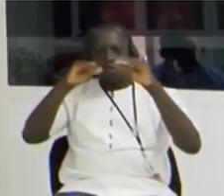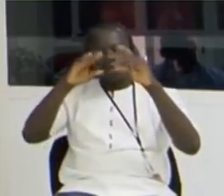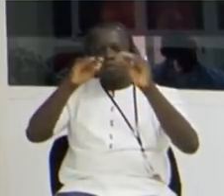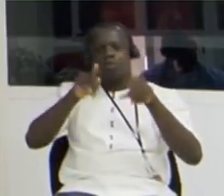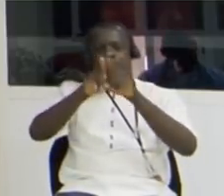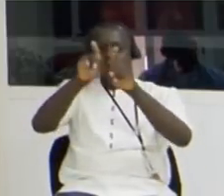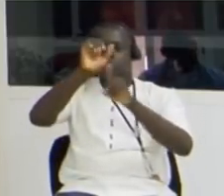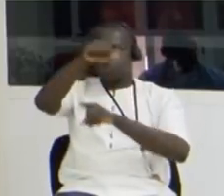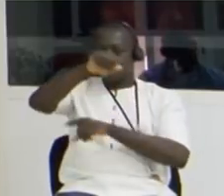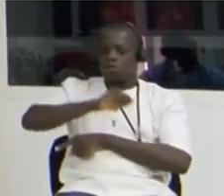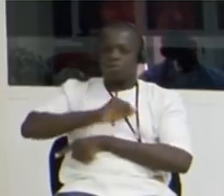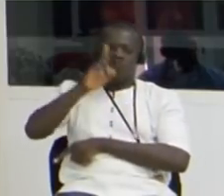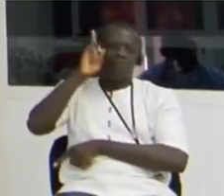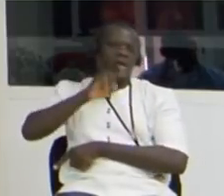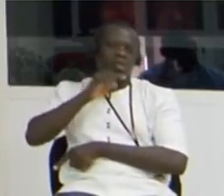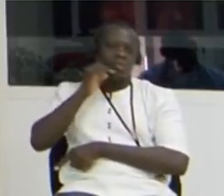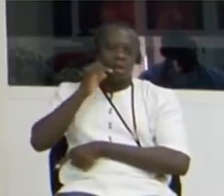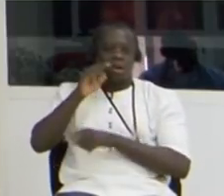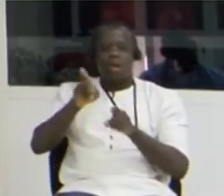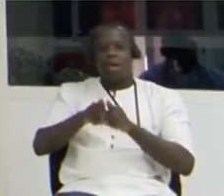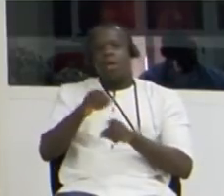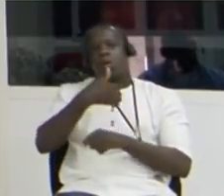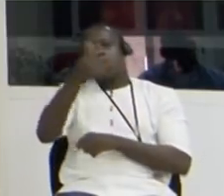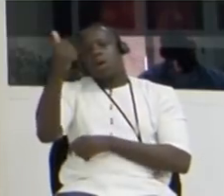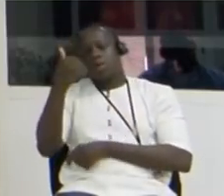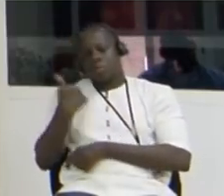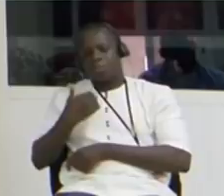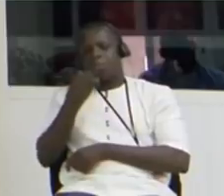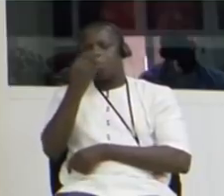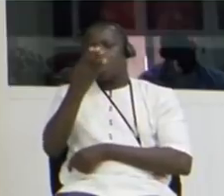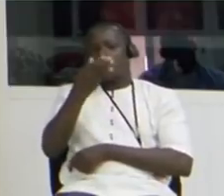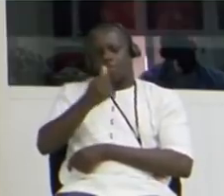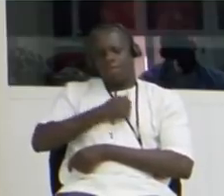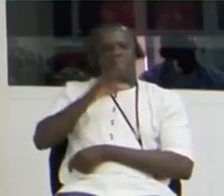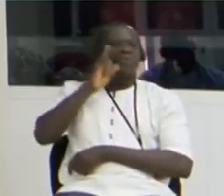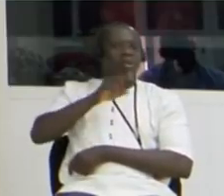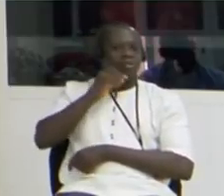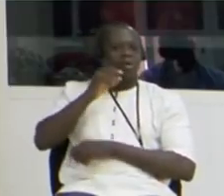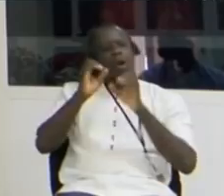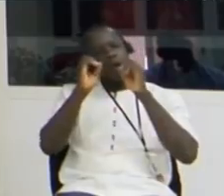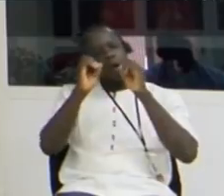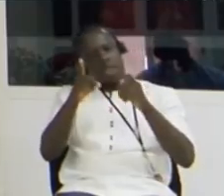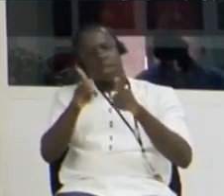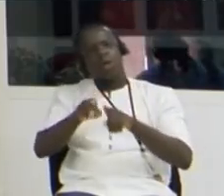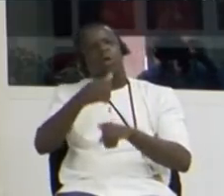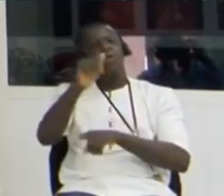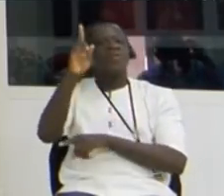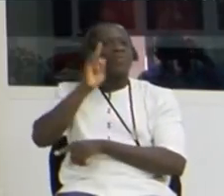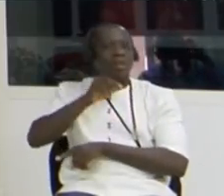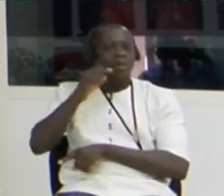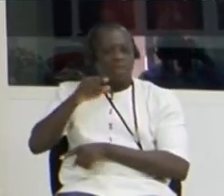me, Auntie Tida, my parents are okay. But but some parents too will call me and ask.